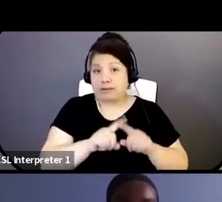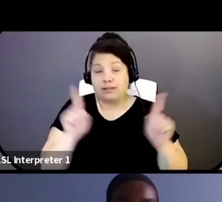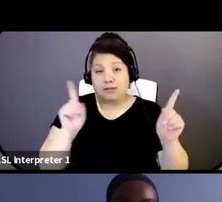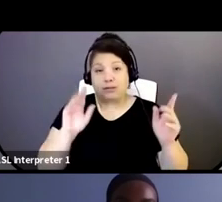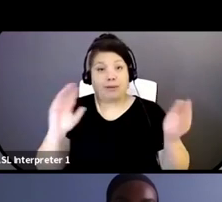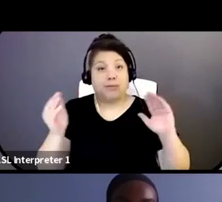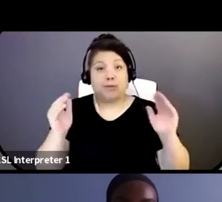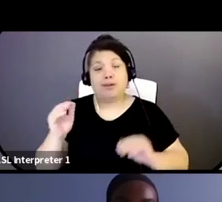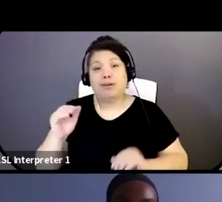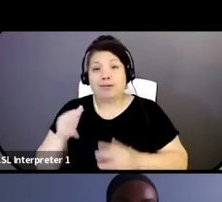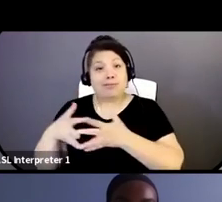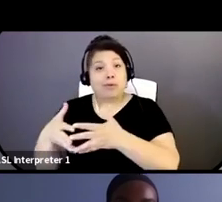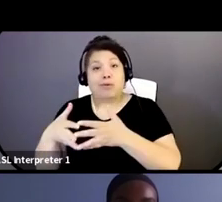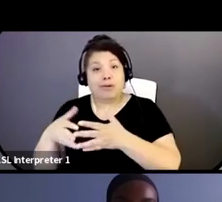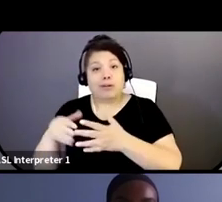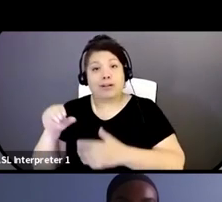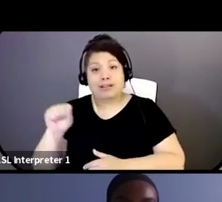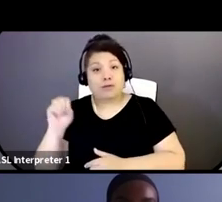Francisco.